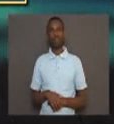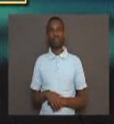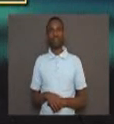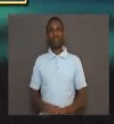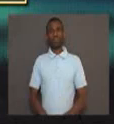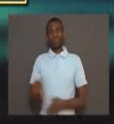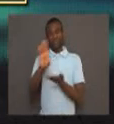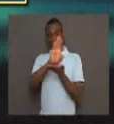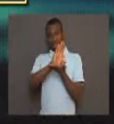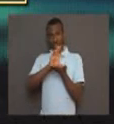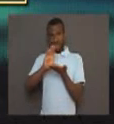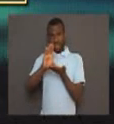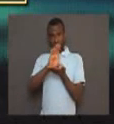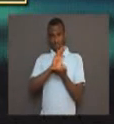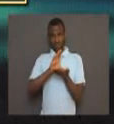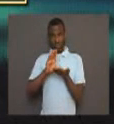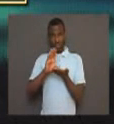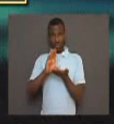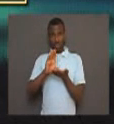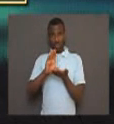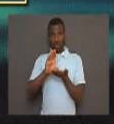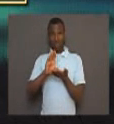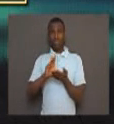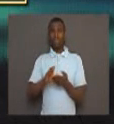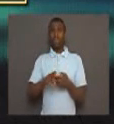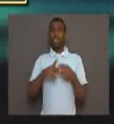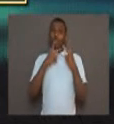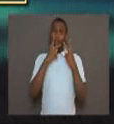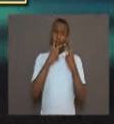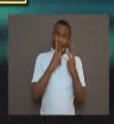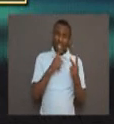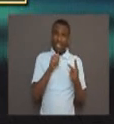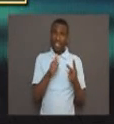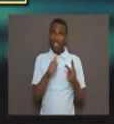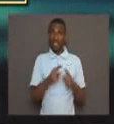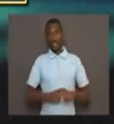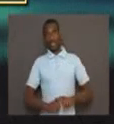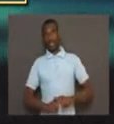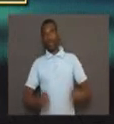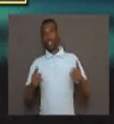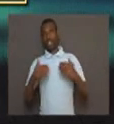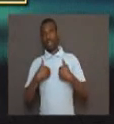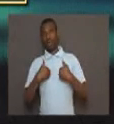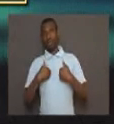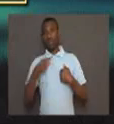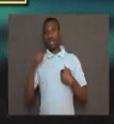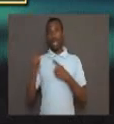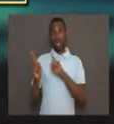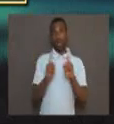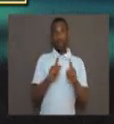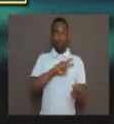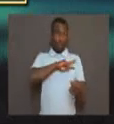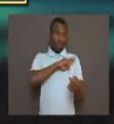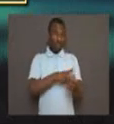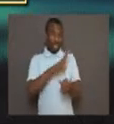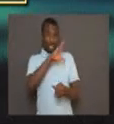the circuit will have a negligible difference between voltage